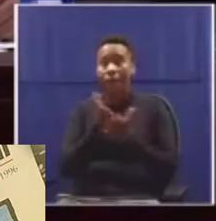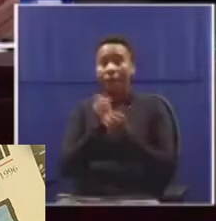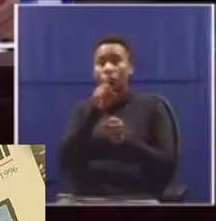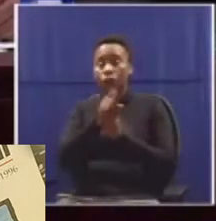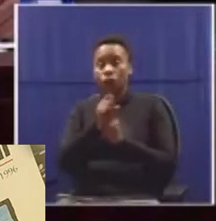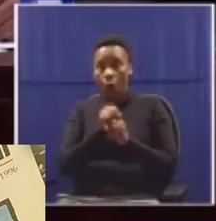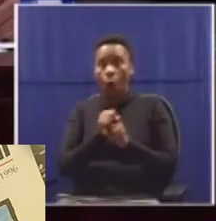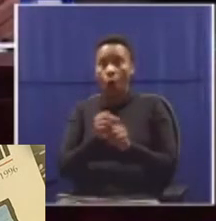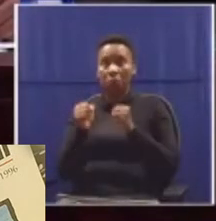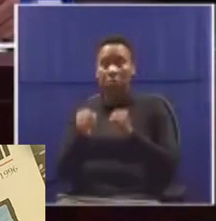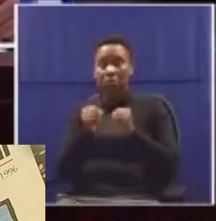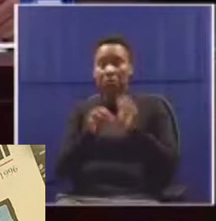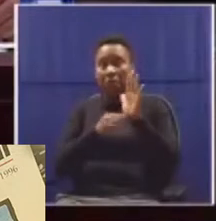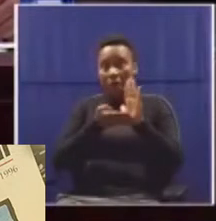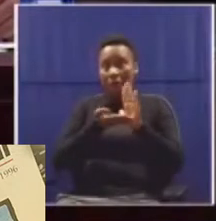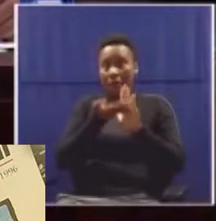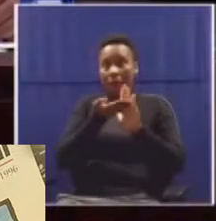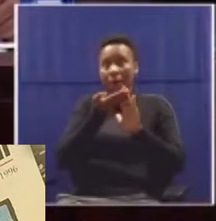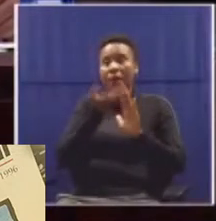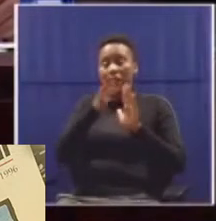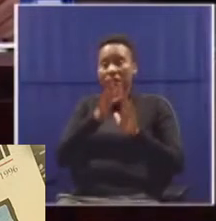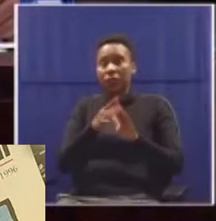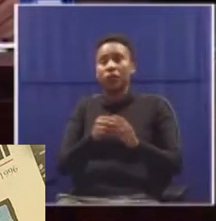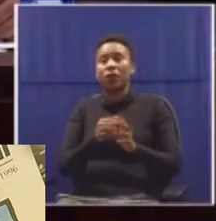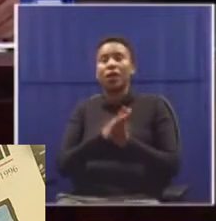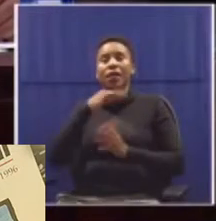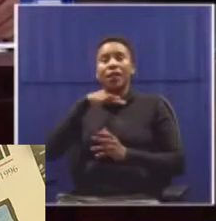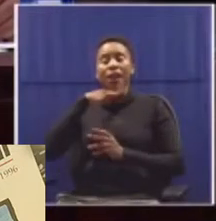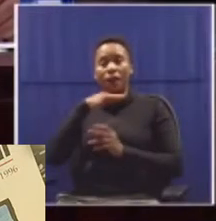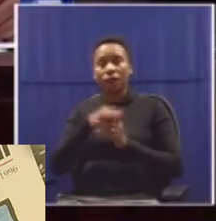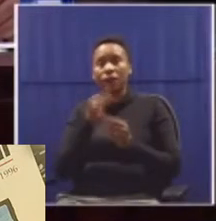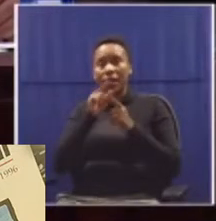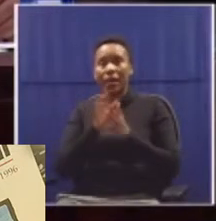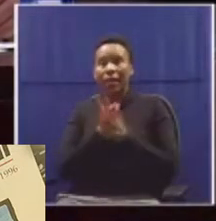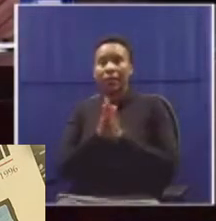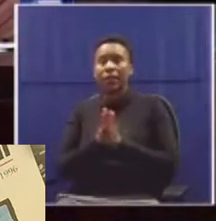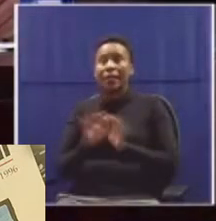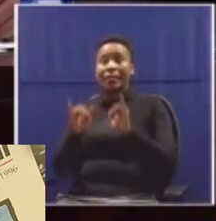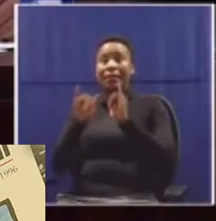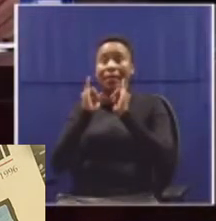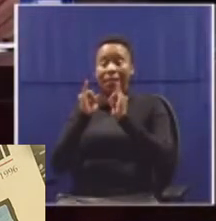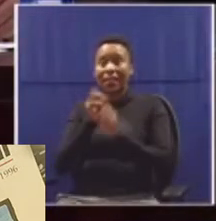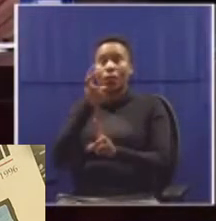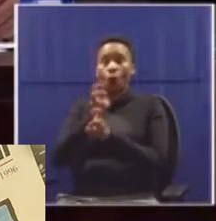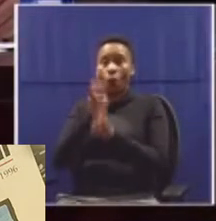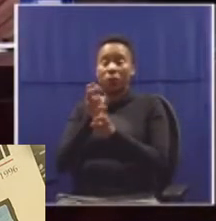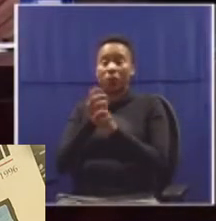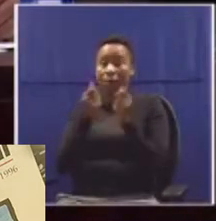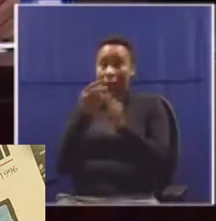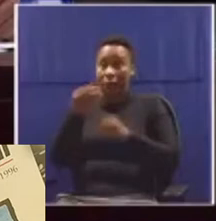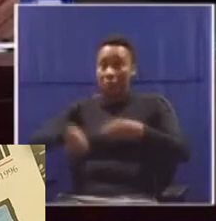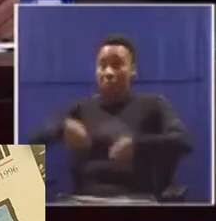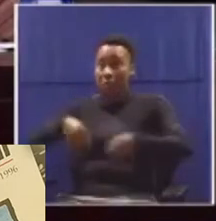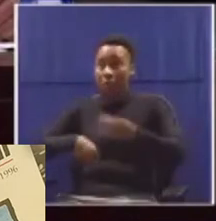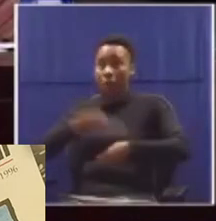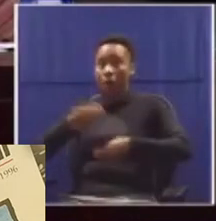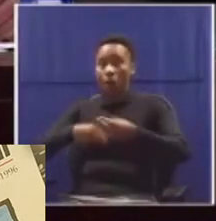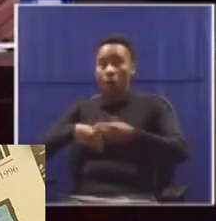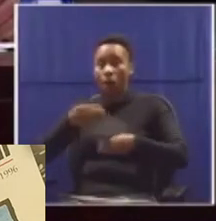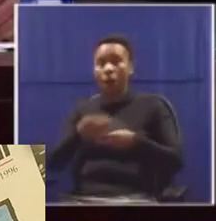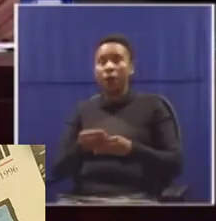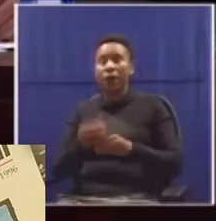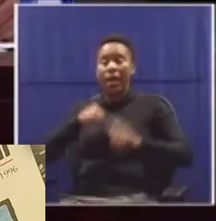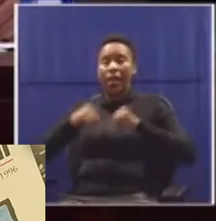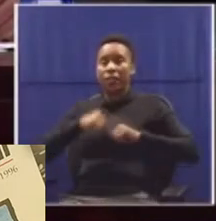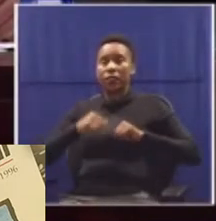sustained increase in investigations and prosecutions of serious and complex money laundering cases the action plan